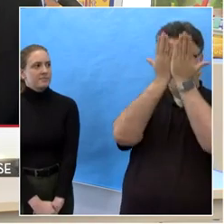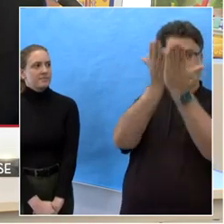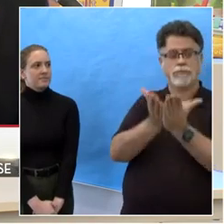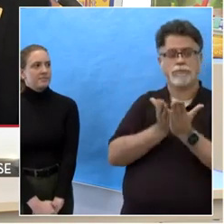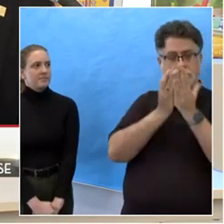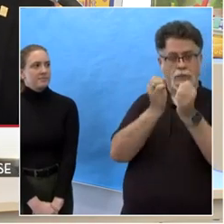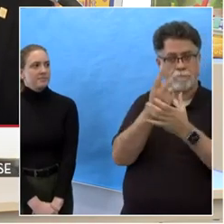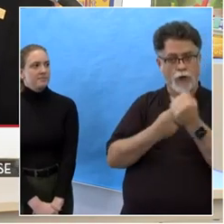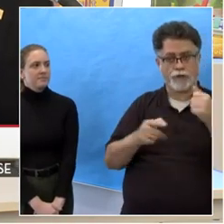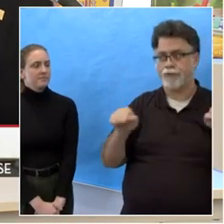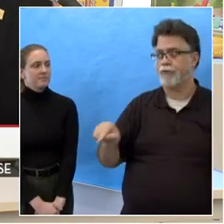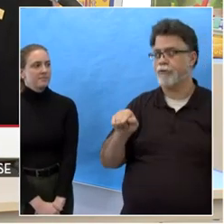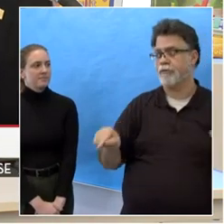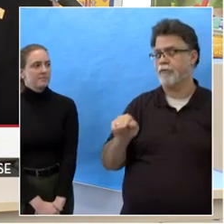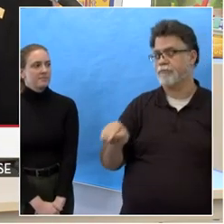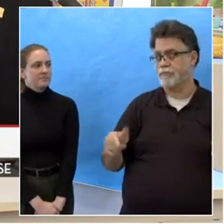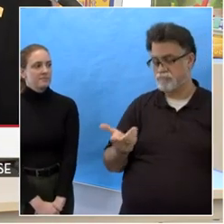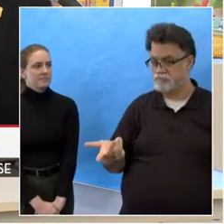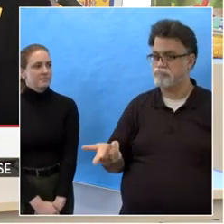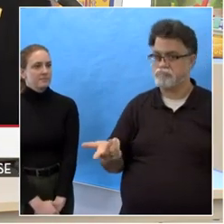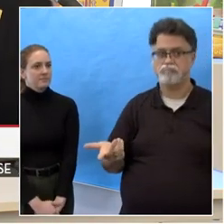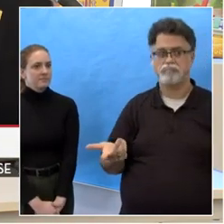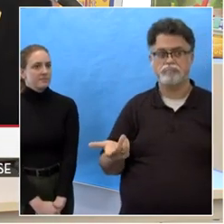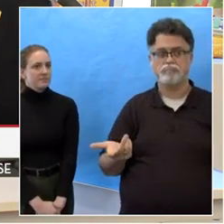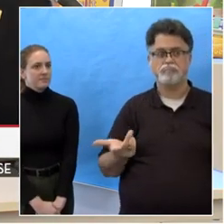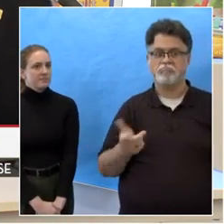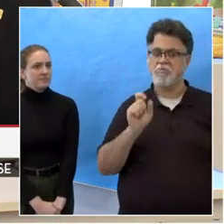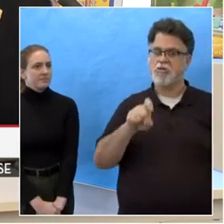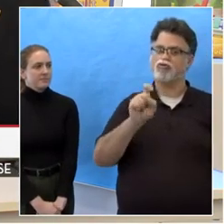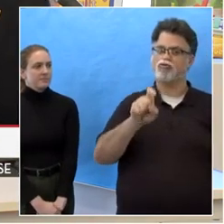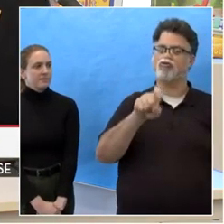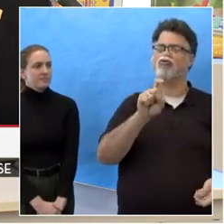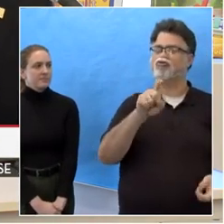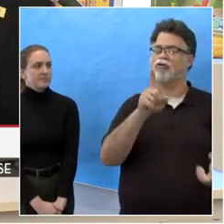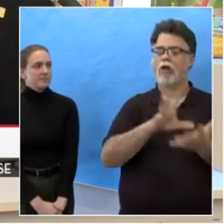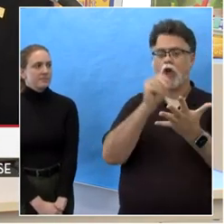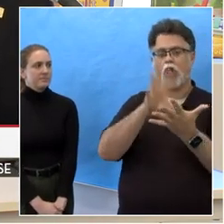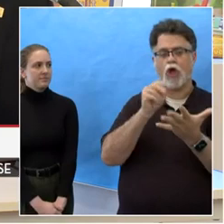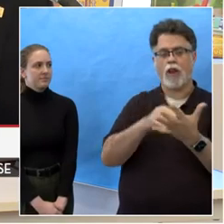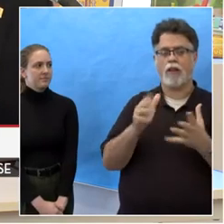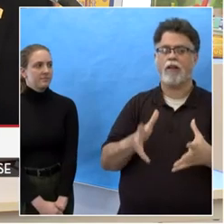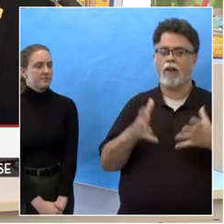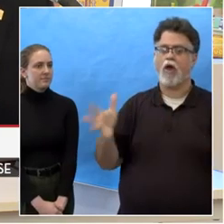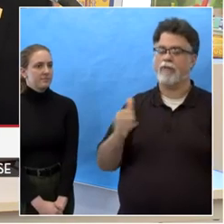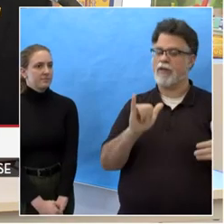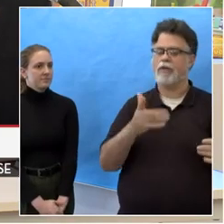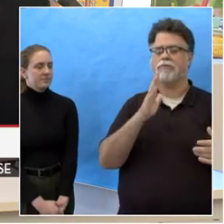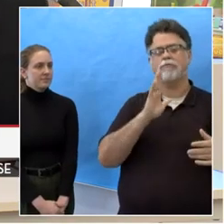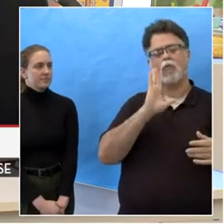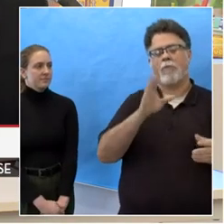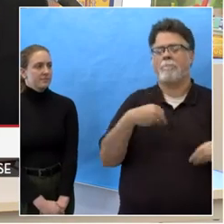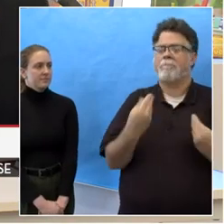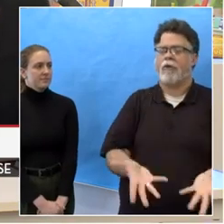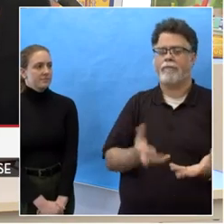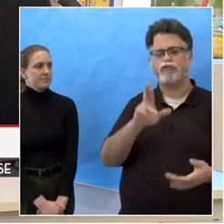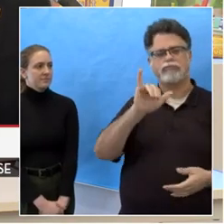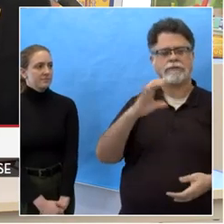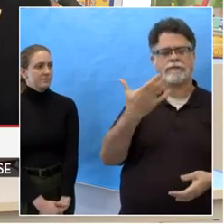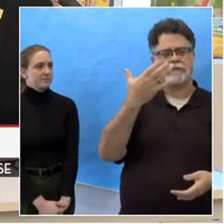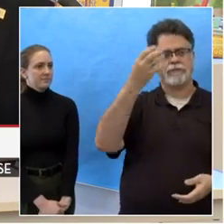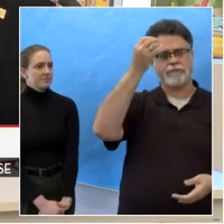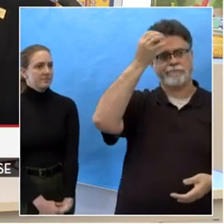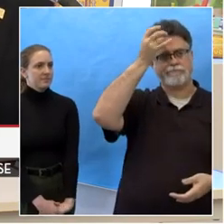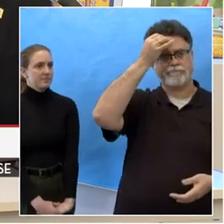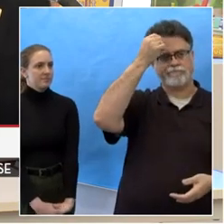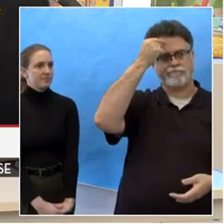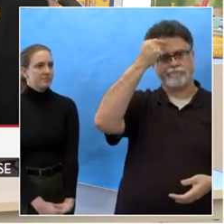the other wonderful things they need to learn, including, by the way, my own 4-year-old who is hard at work on this this weekend. And in order